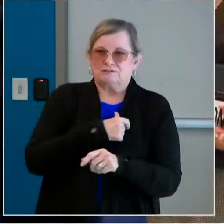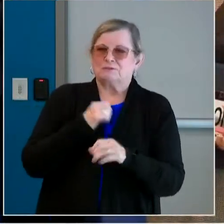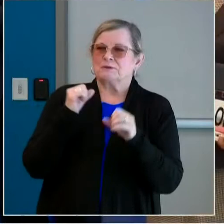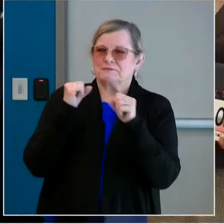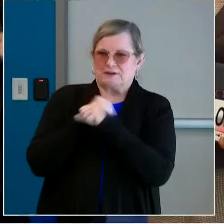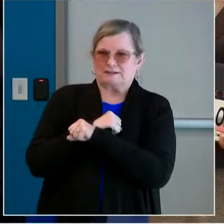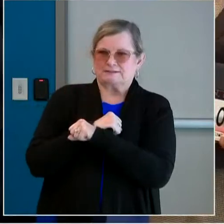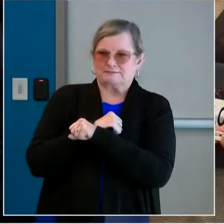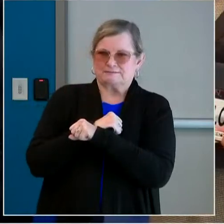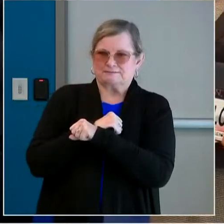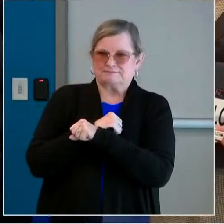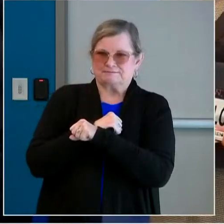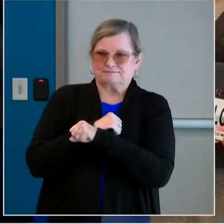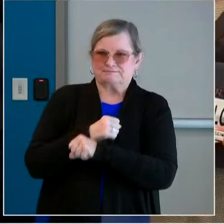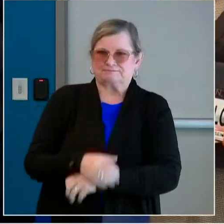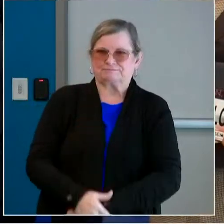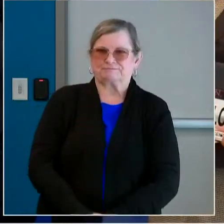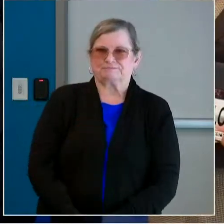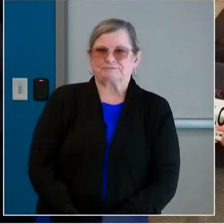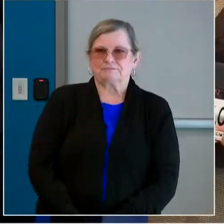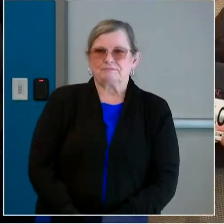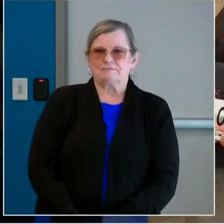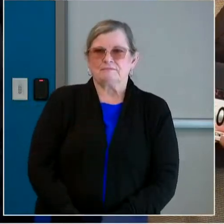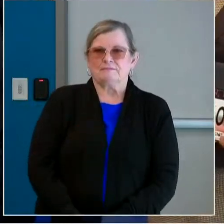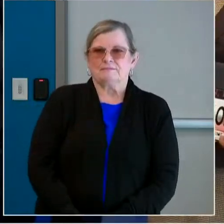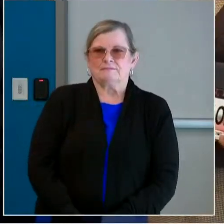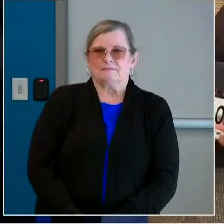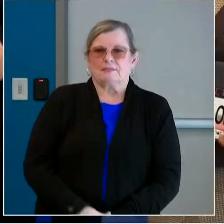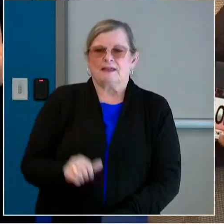Next, we have Anita Bonds.